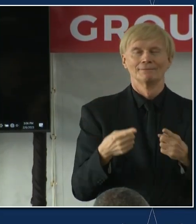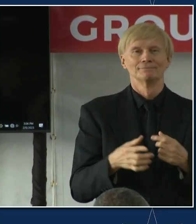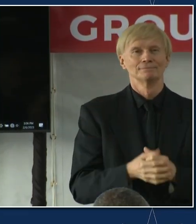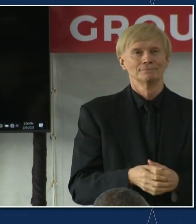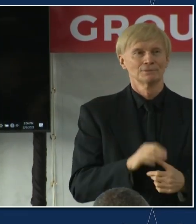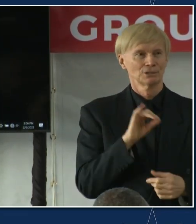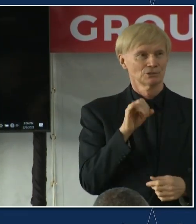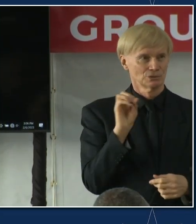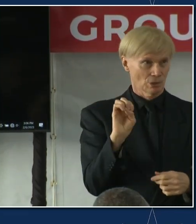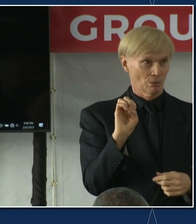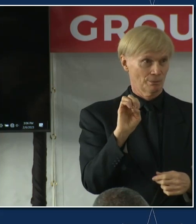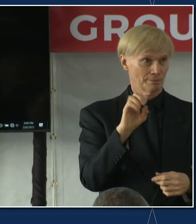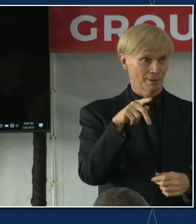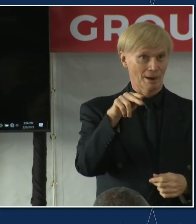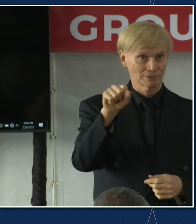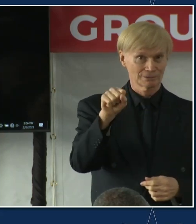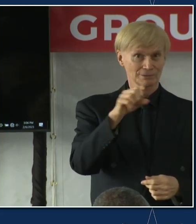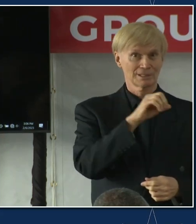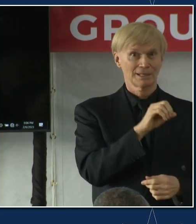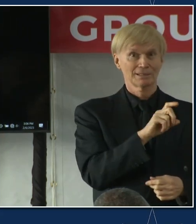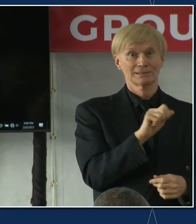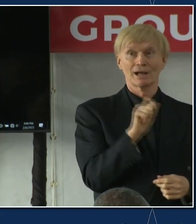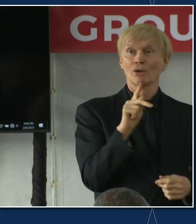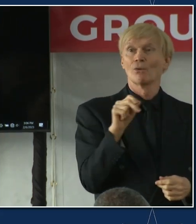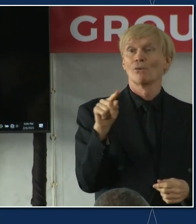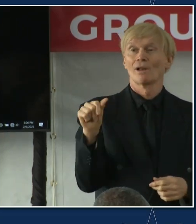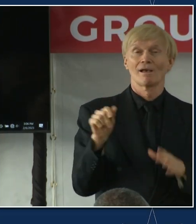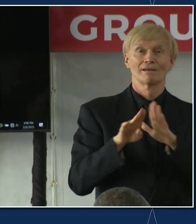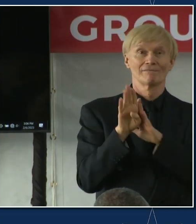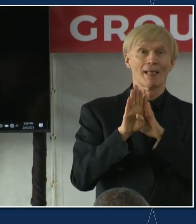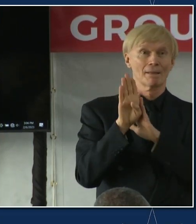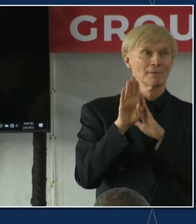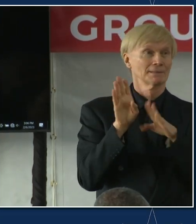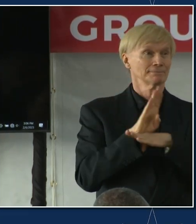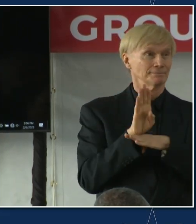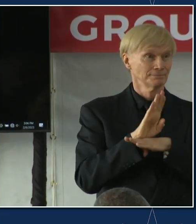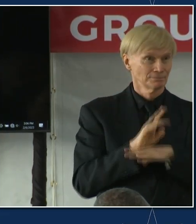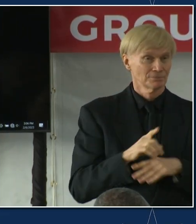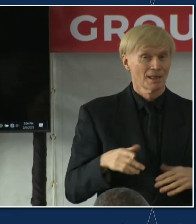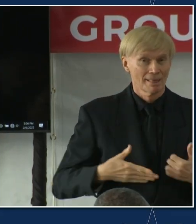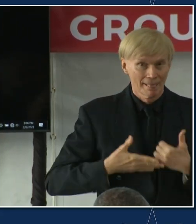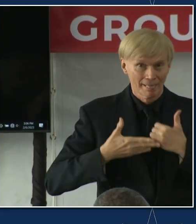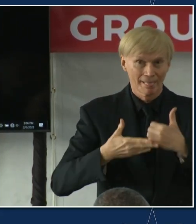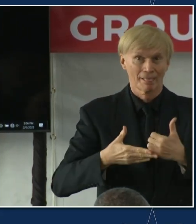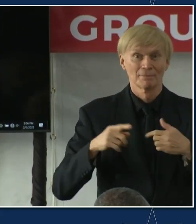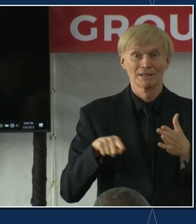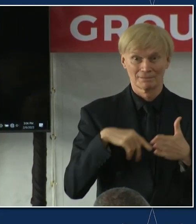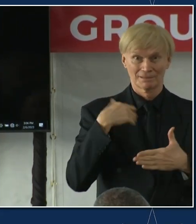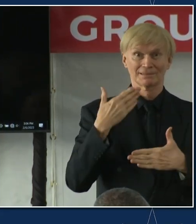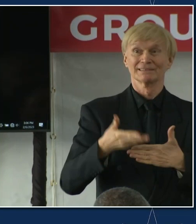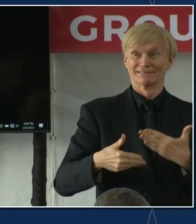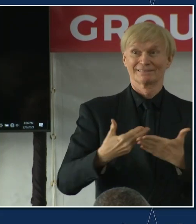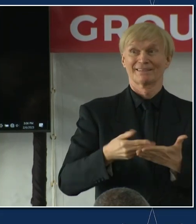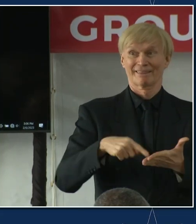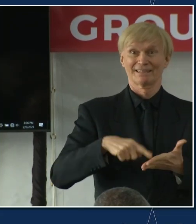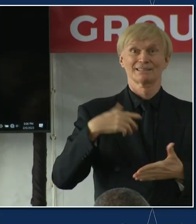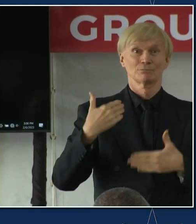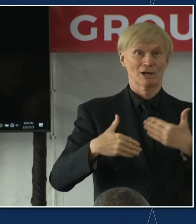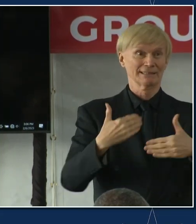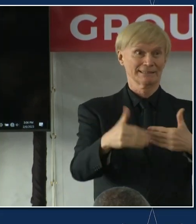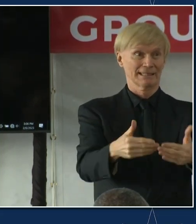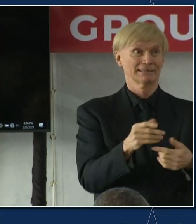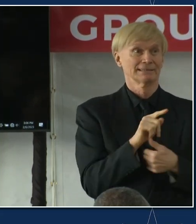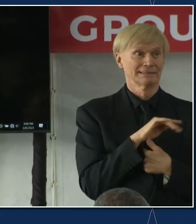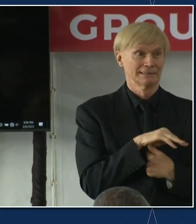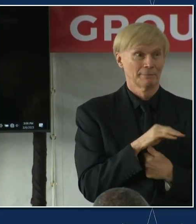To Joe Faust and Dakota Development for helping to guide this entire process. To Tim and Ed